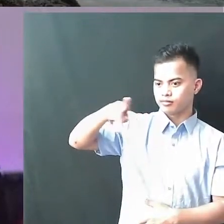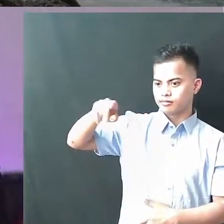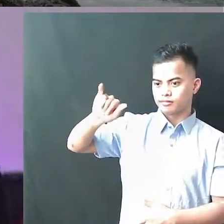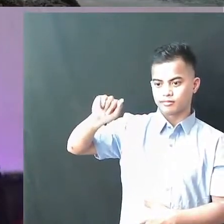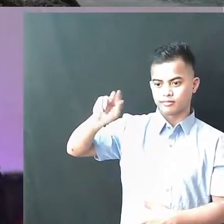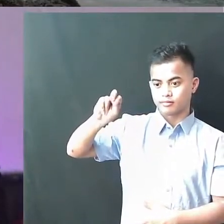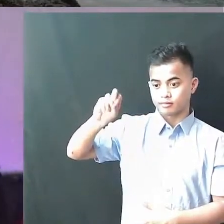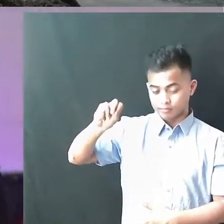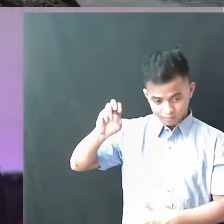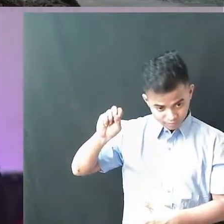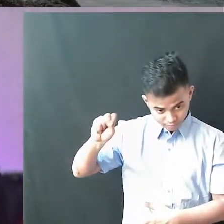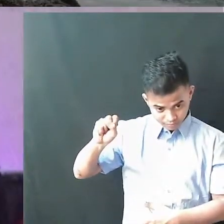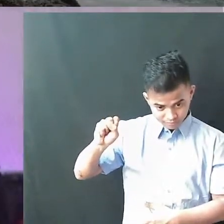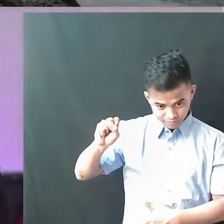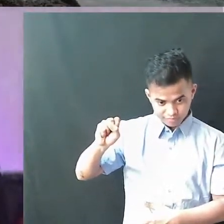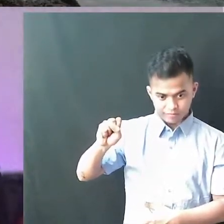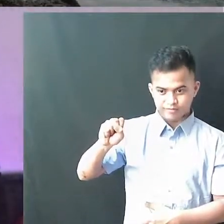verse 7.